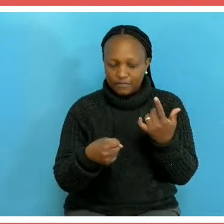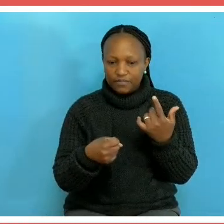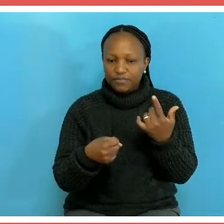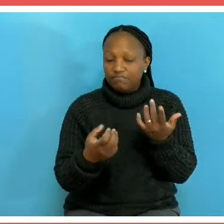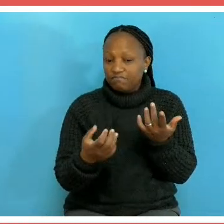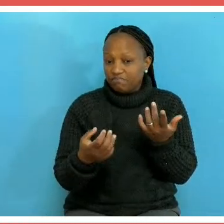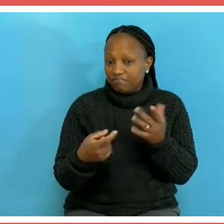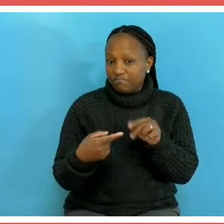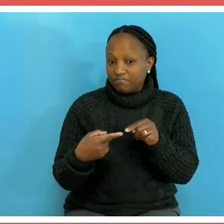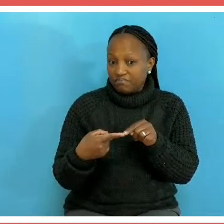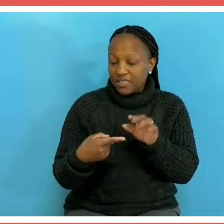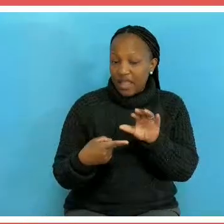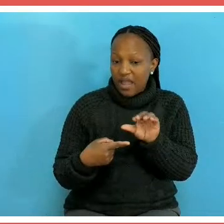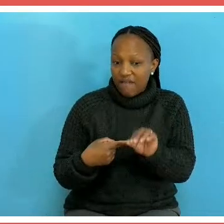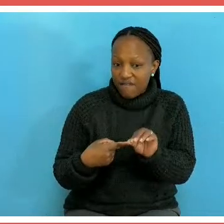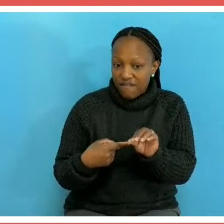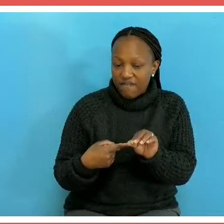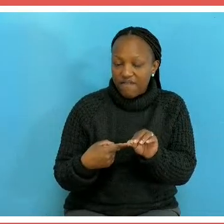we call